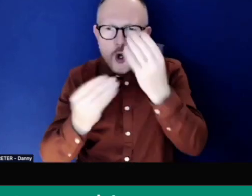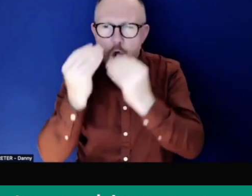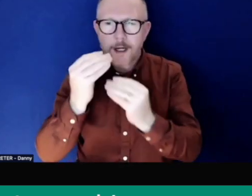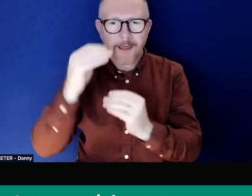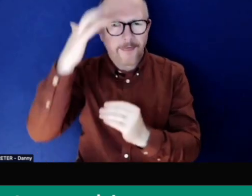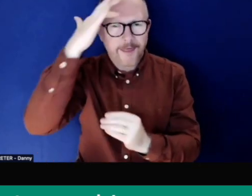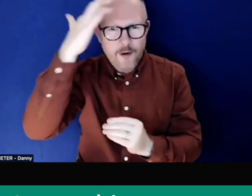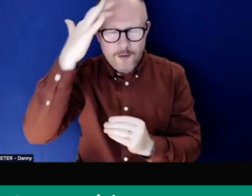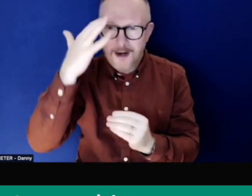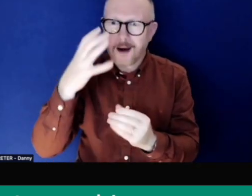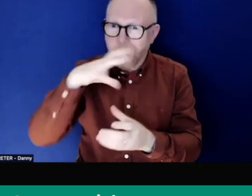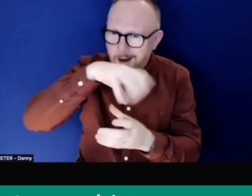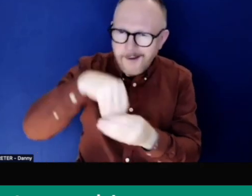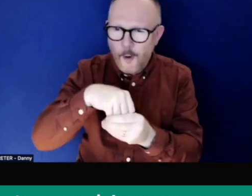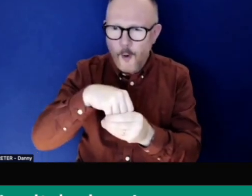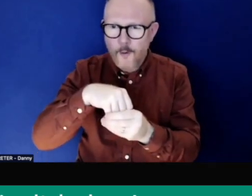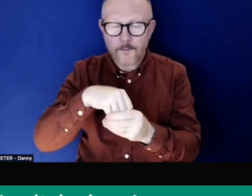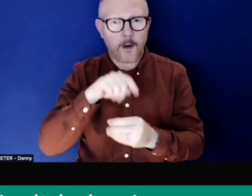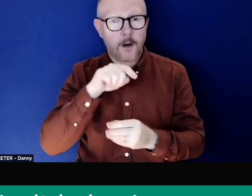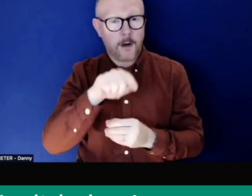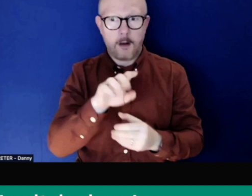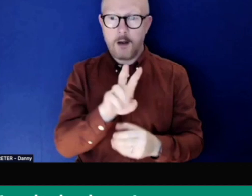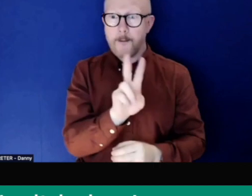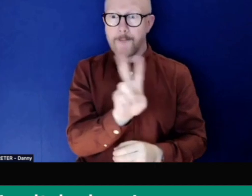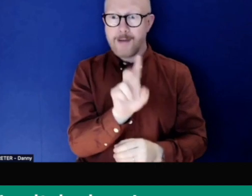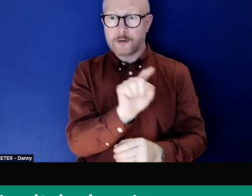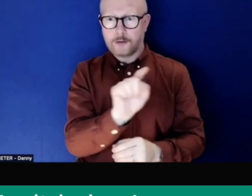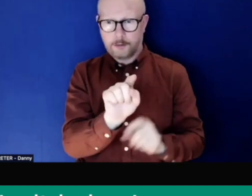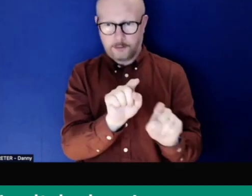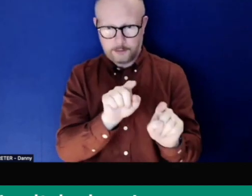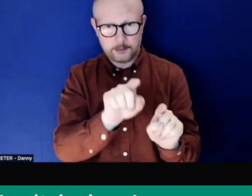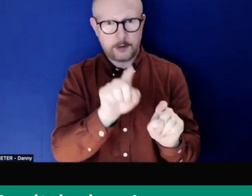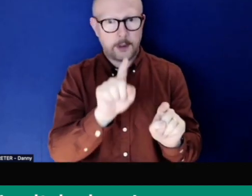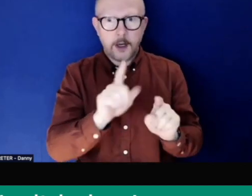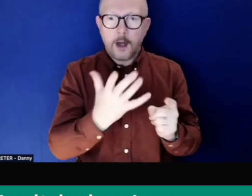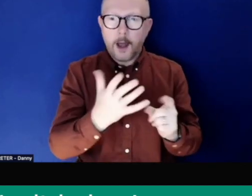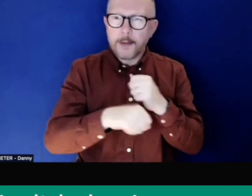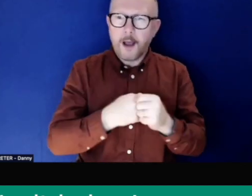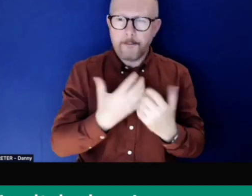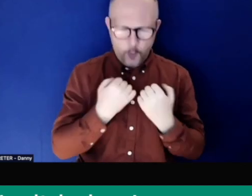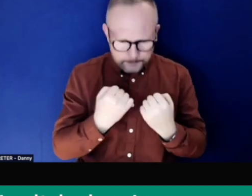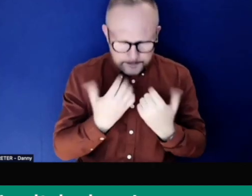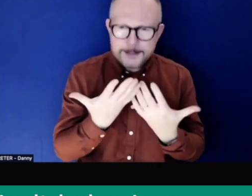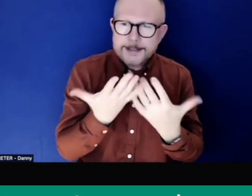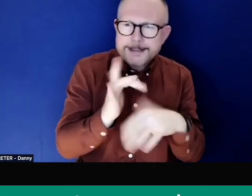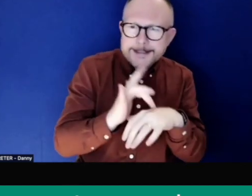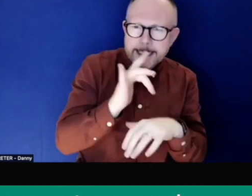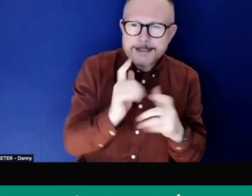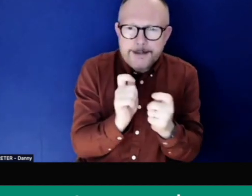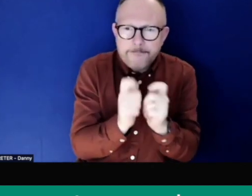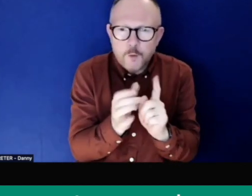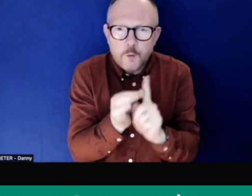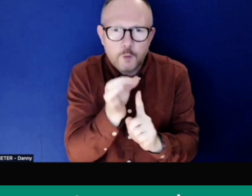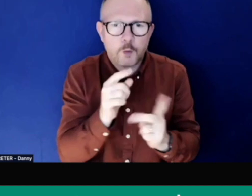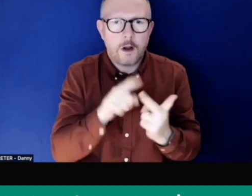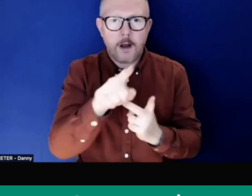try and improve parental sensitivity, but also to give parents some skills to manage difficult behavior in young children. It's